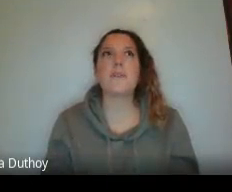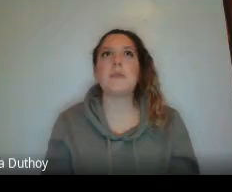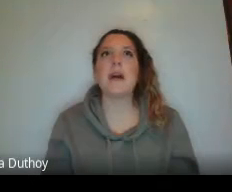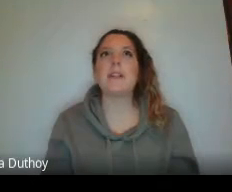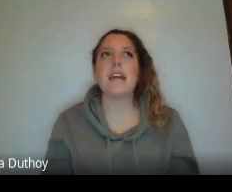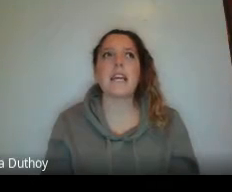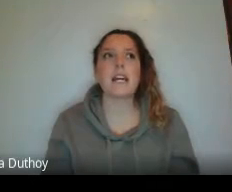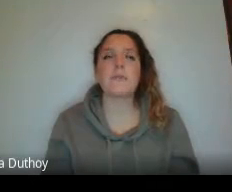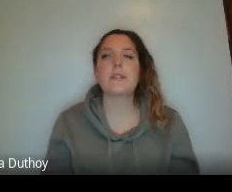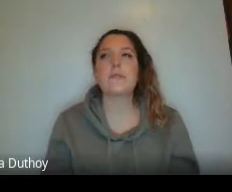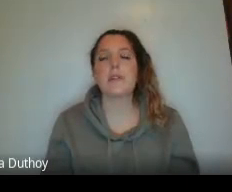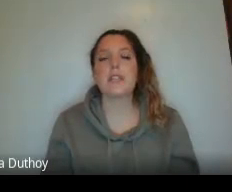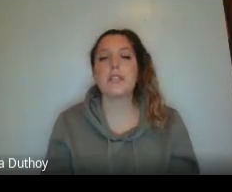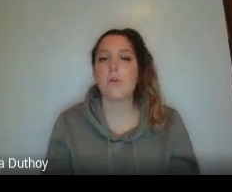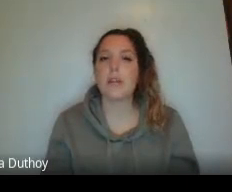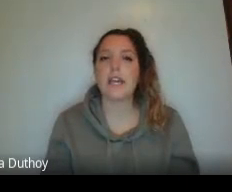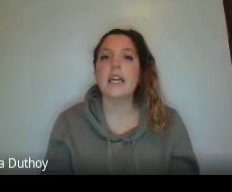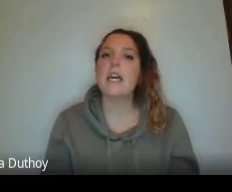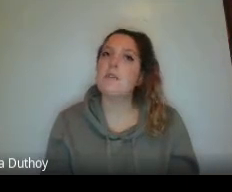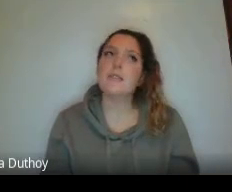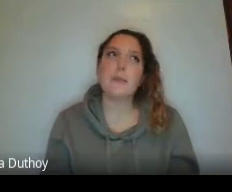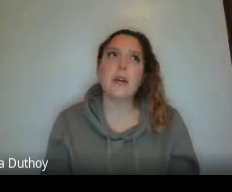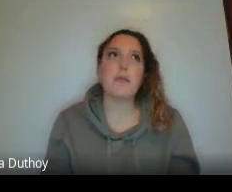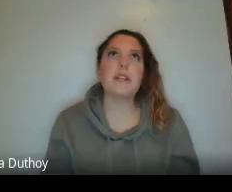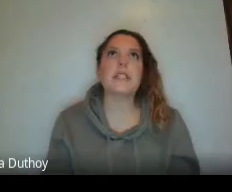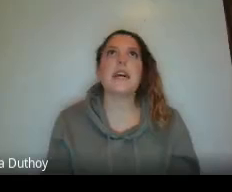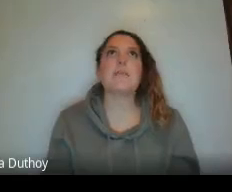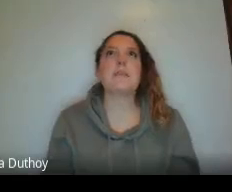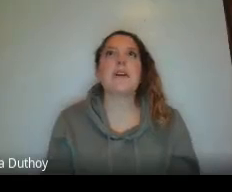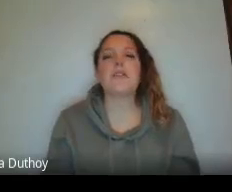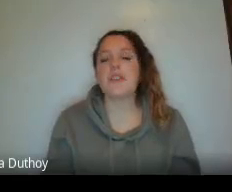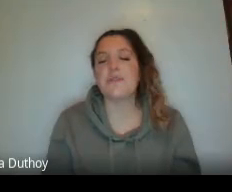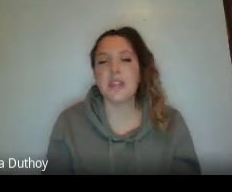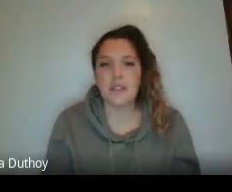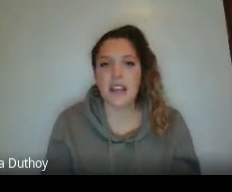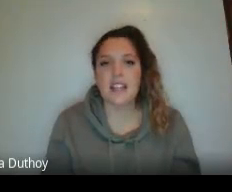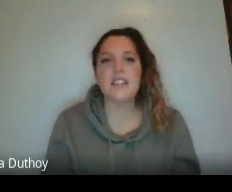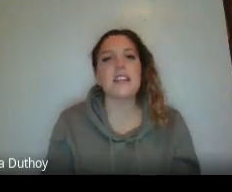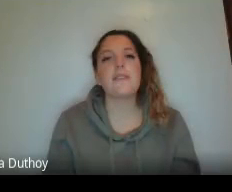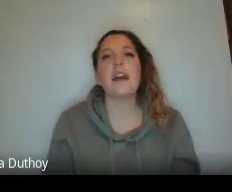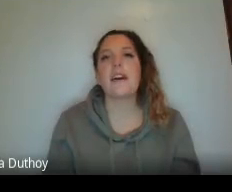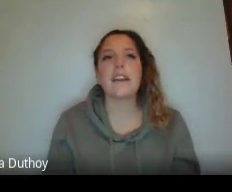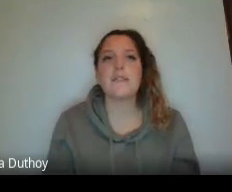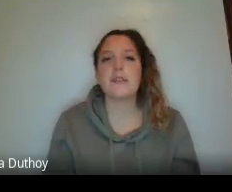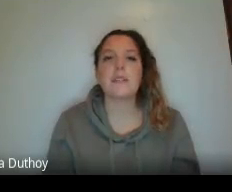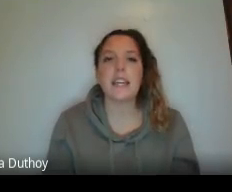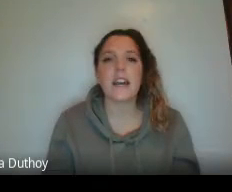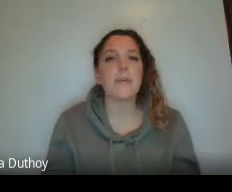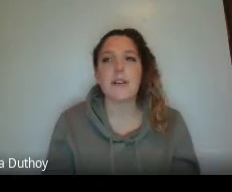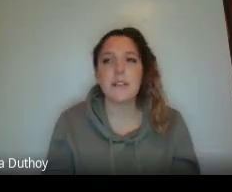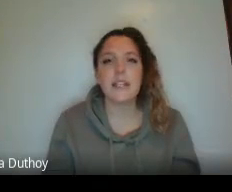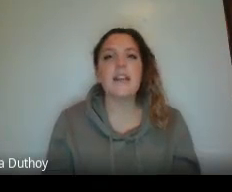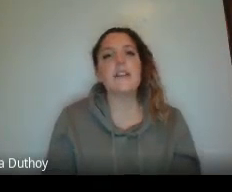I know there's probably not animals that you really don't like. Just make up ones that maybe aren't your favorite, that you kind of don't